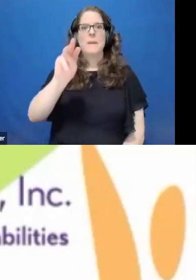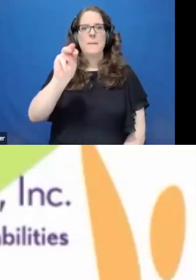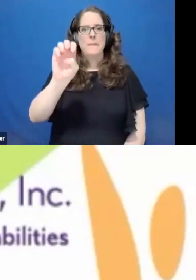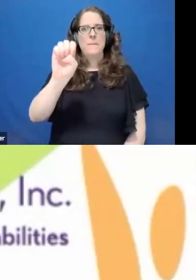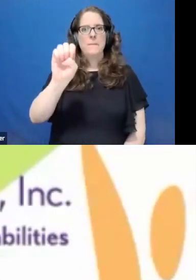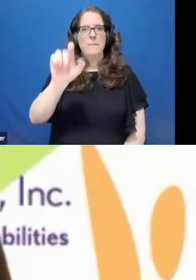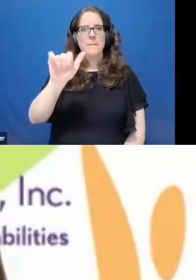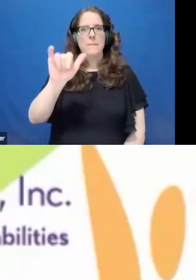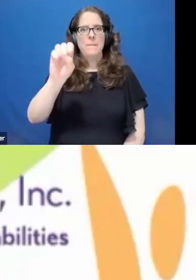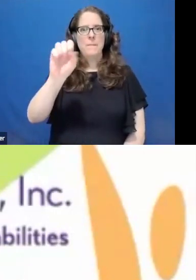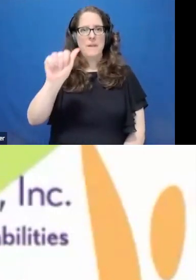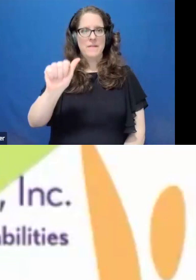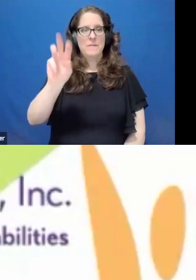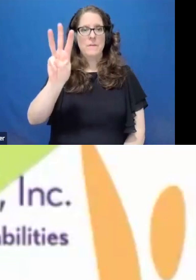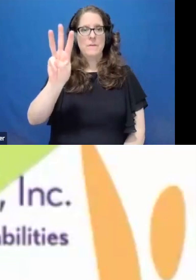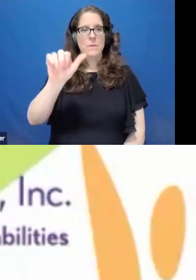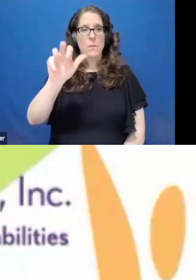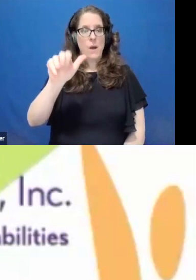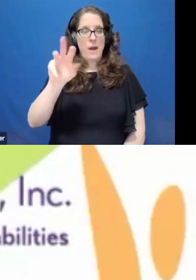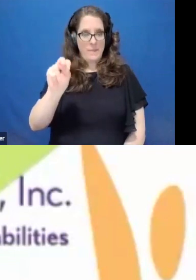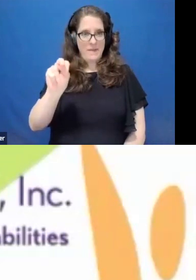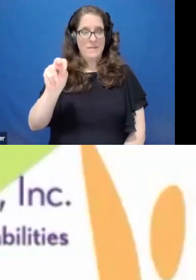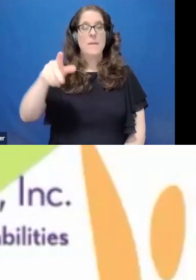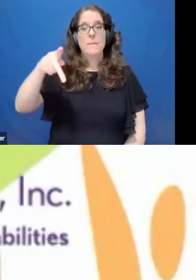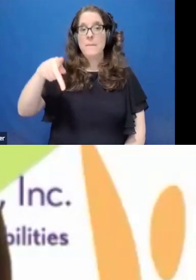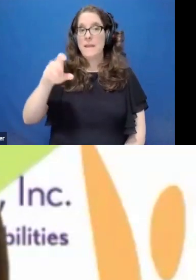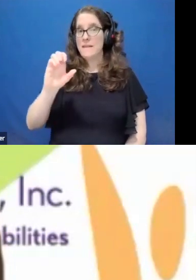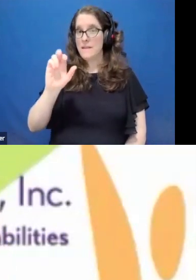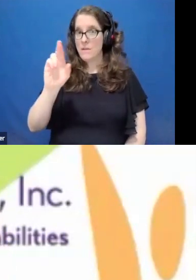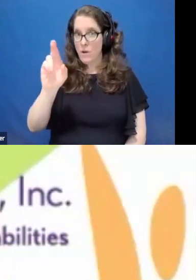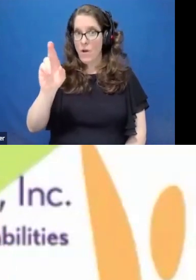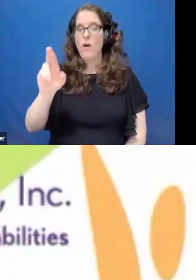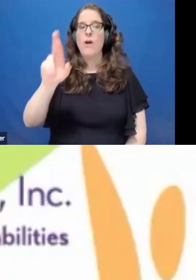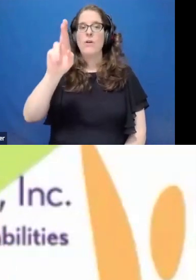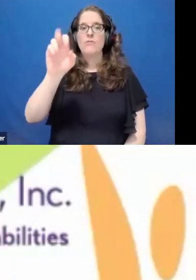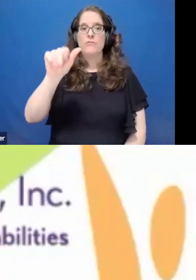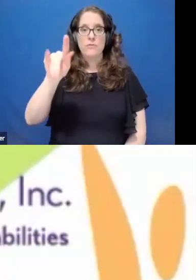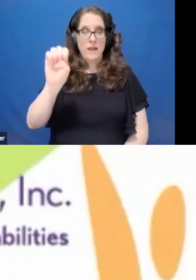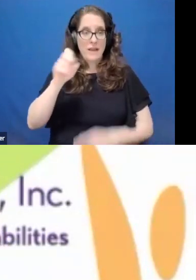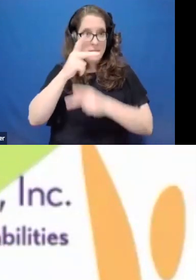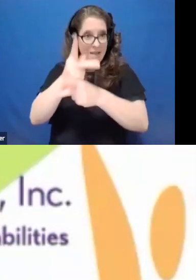and I am PCR's Respite Care and Community Engagement Director.